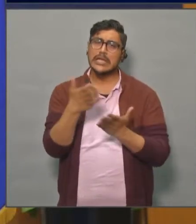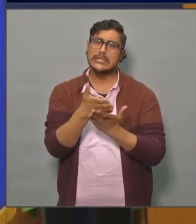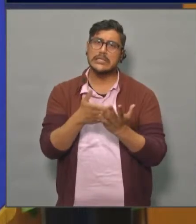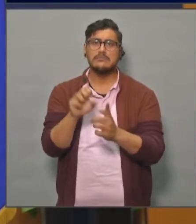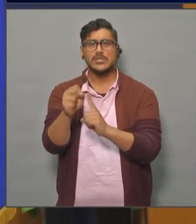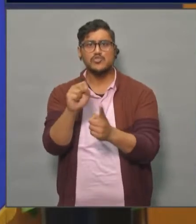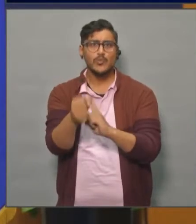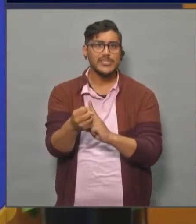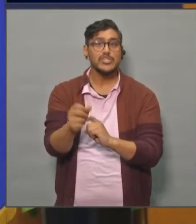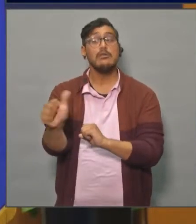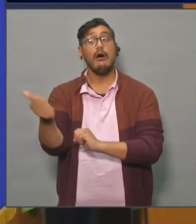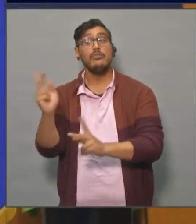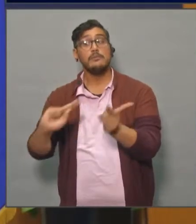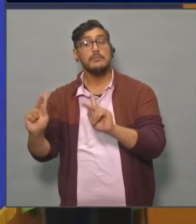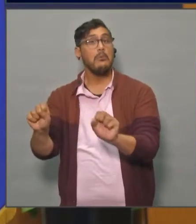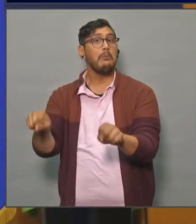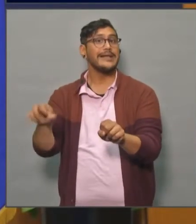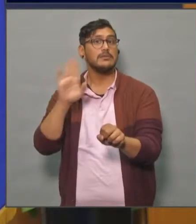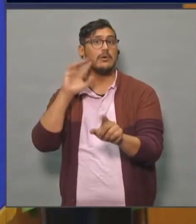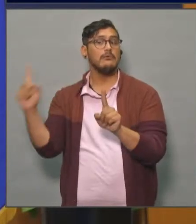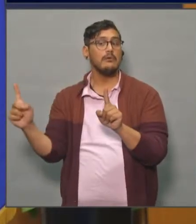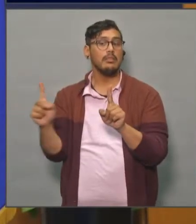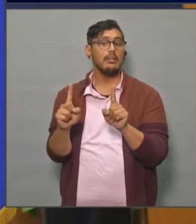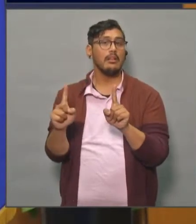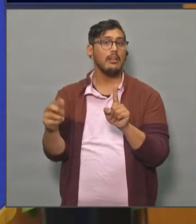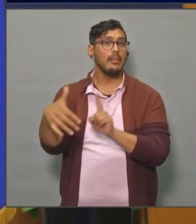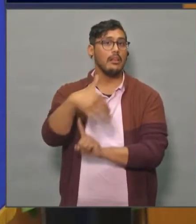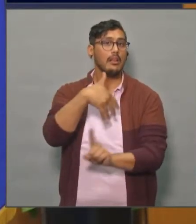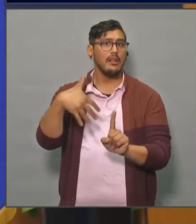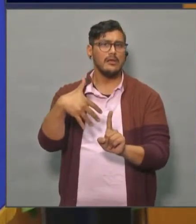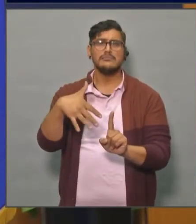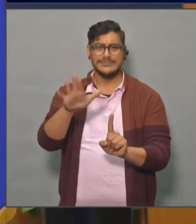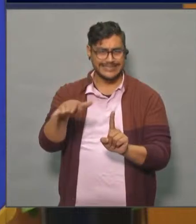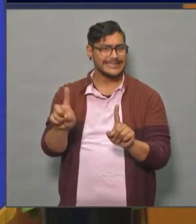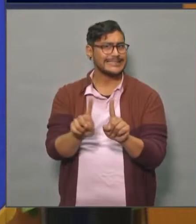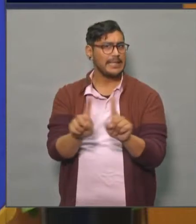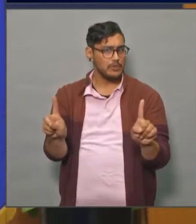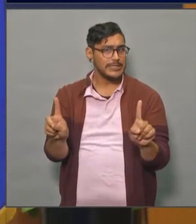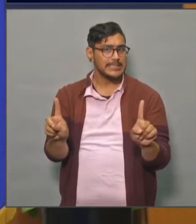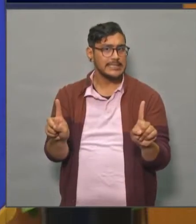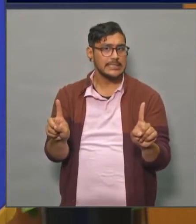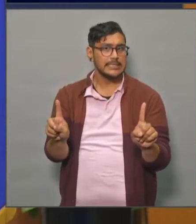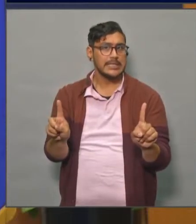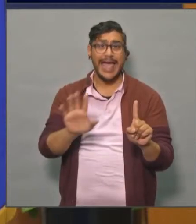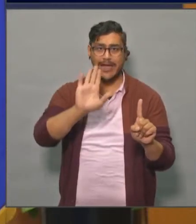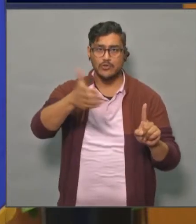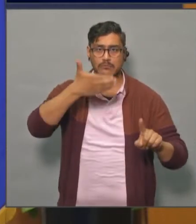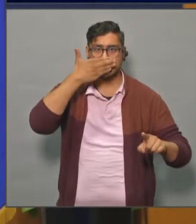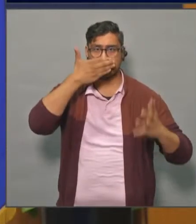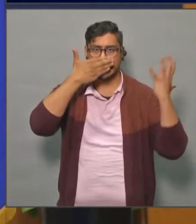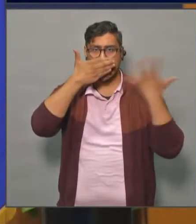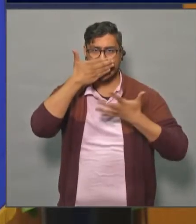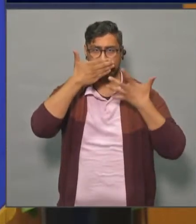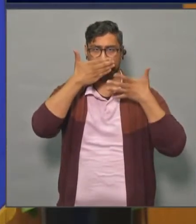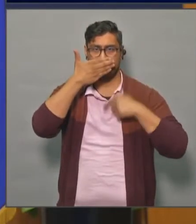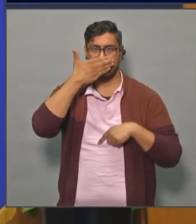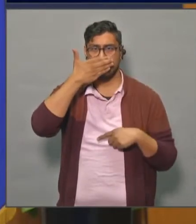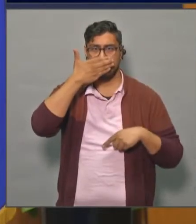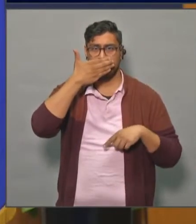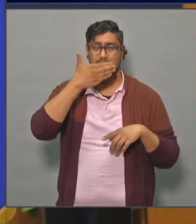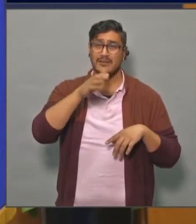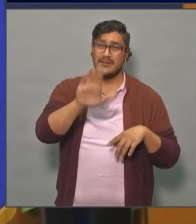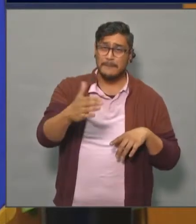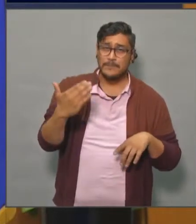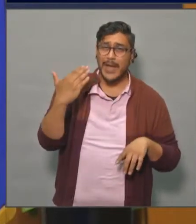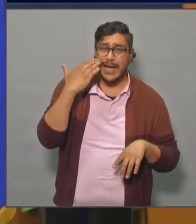other people near you who you know, and in those circumstances, please keep your distance and keep your face coverings on. And I know